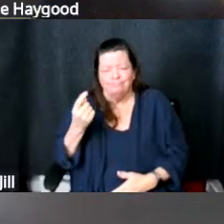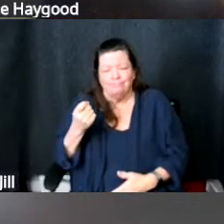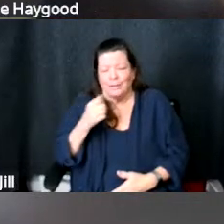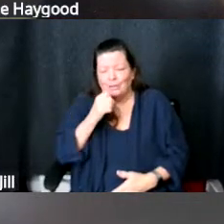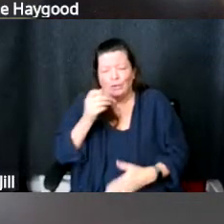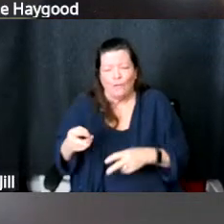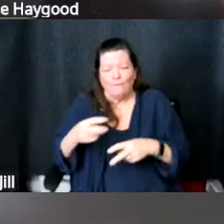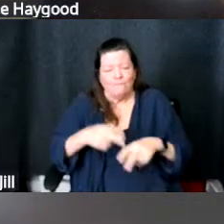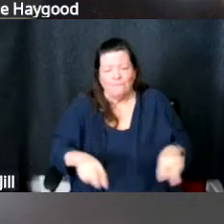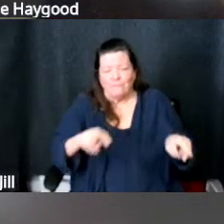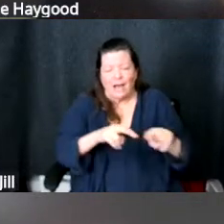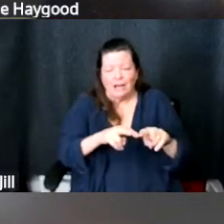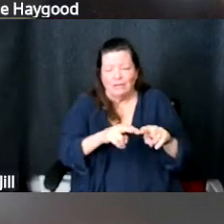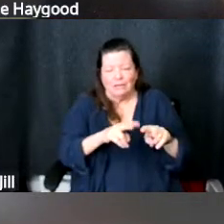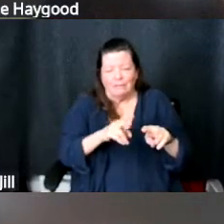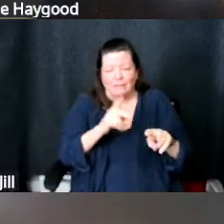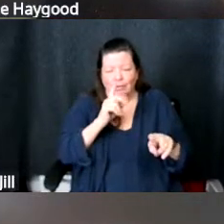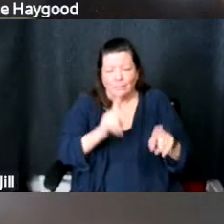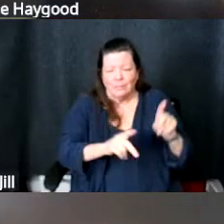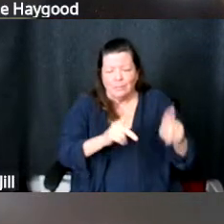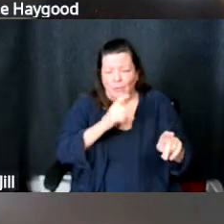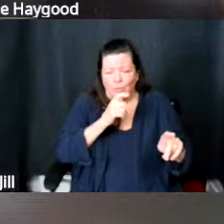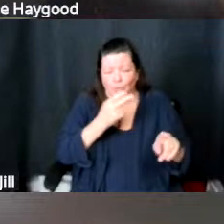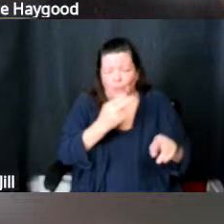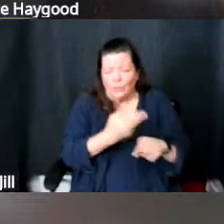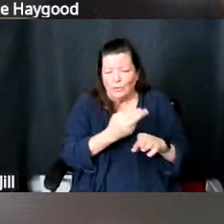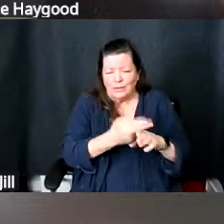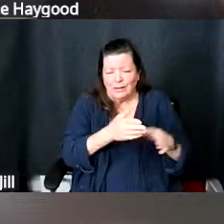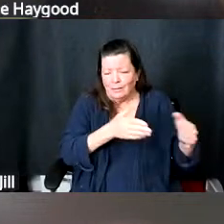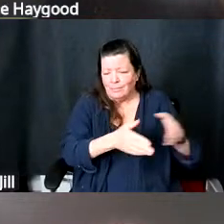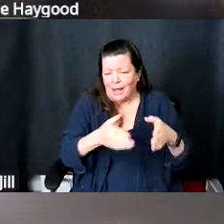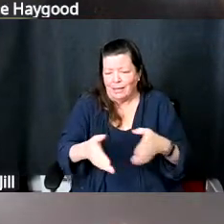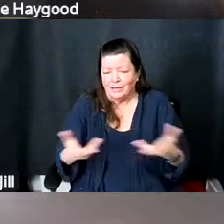to people using the multimodal path.